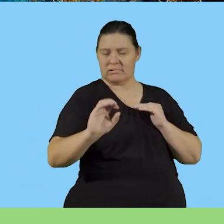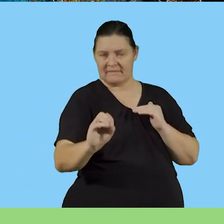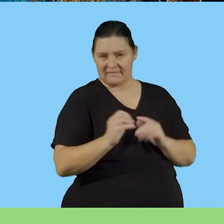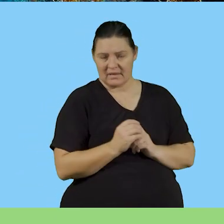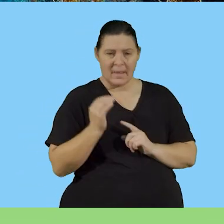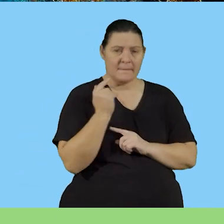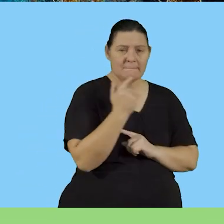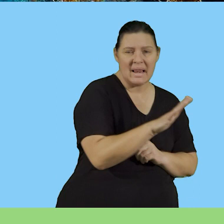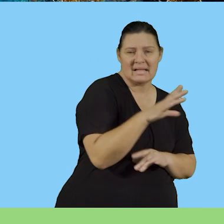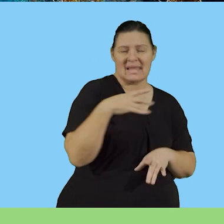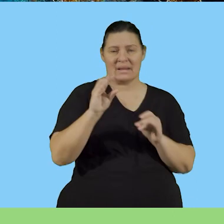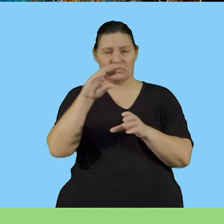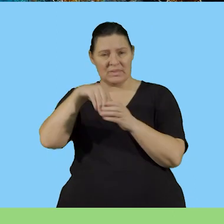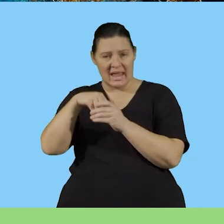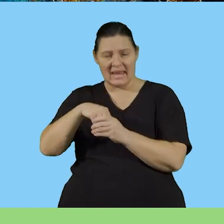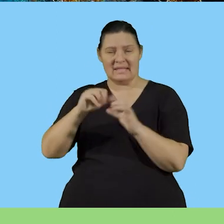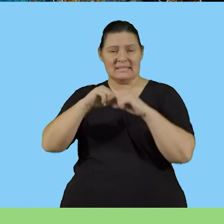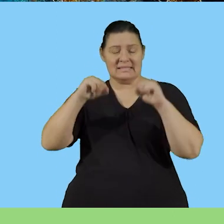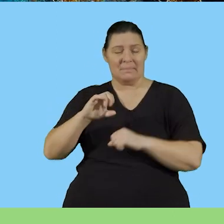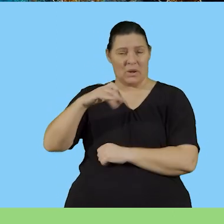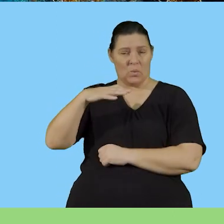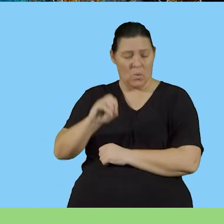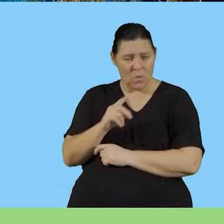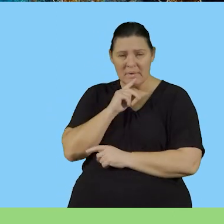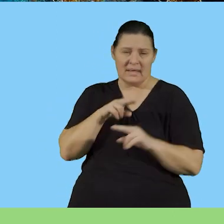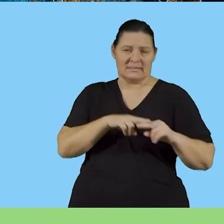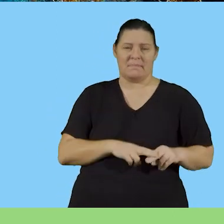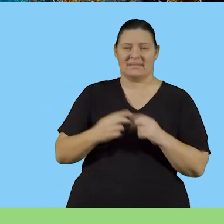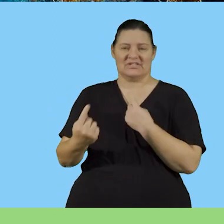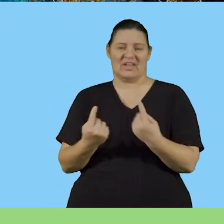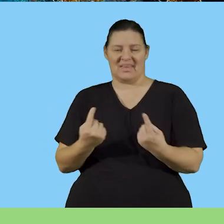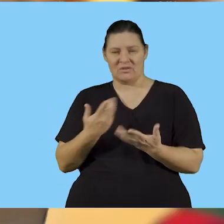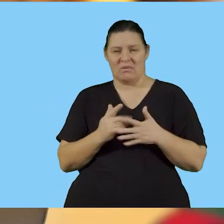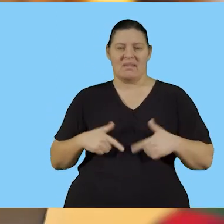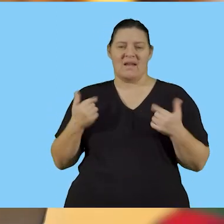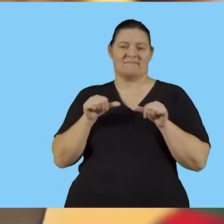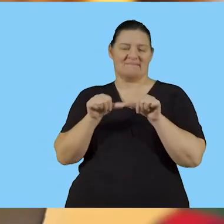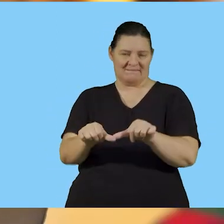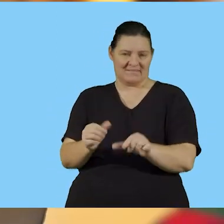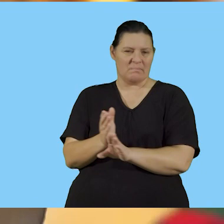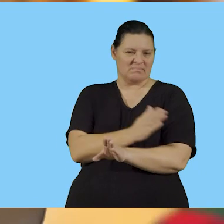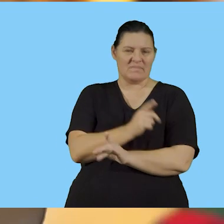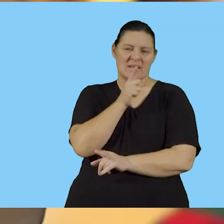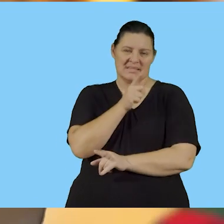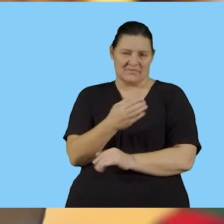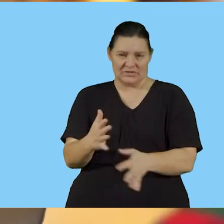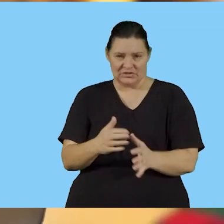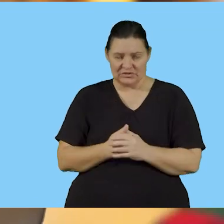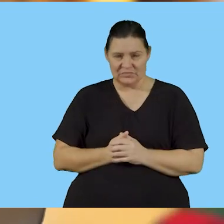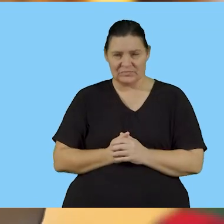The plants and animals in the ecosystem depend on each other to survive. We've already spoken about